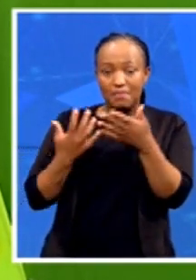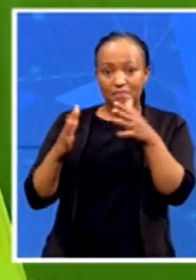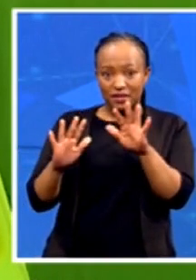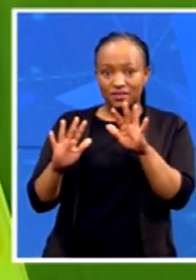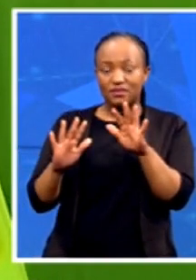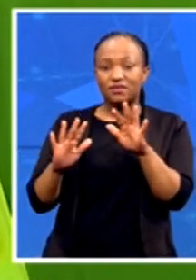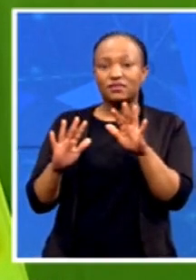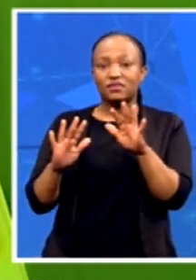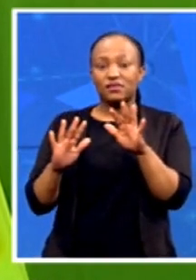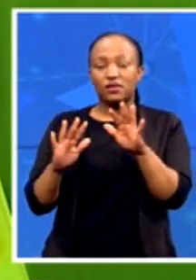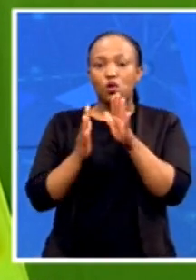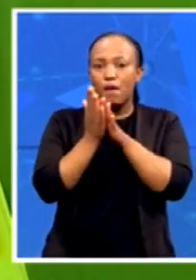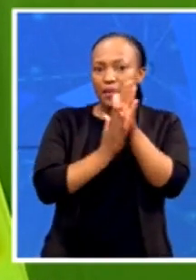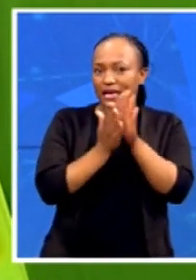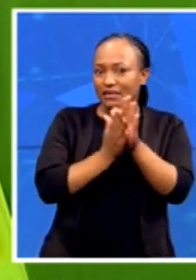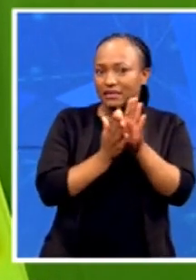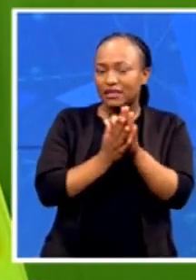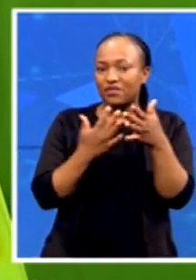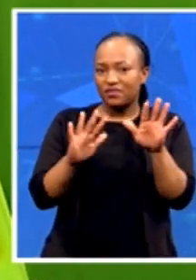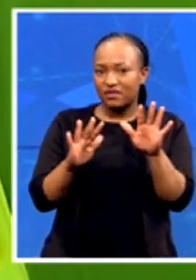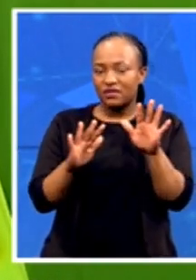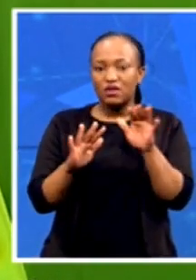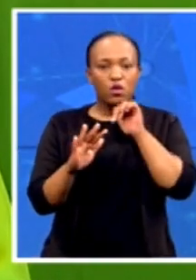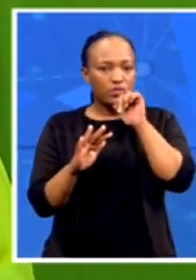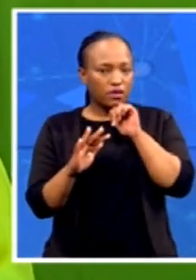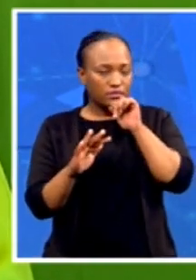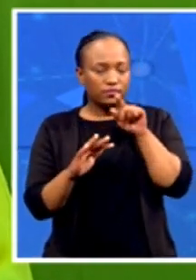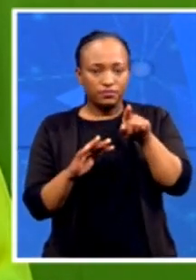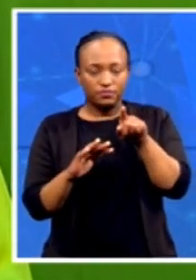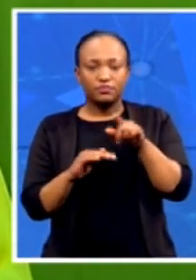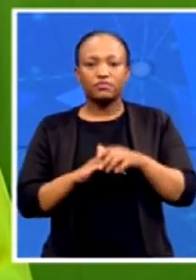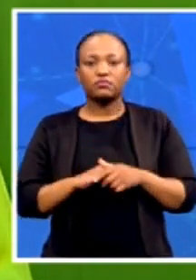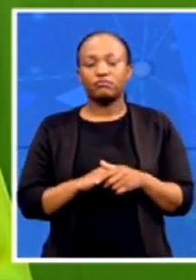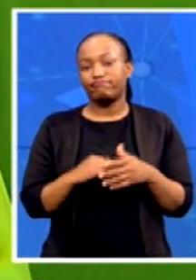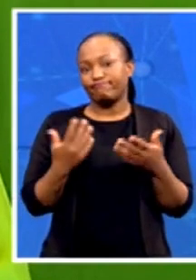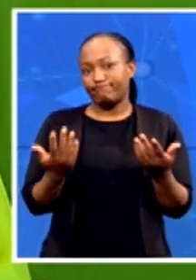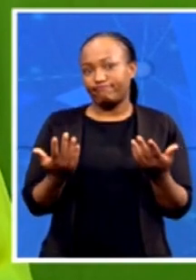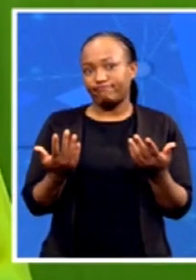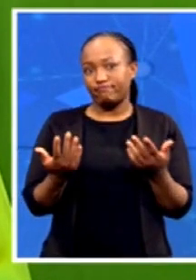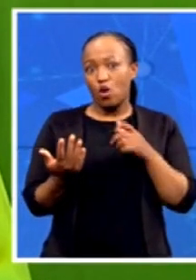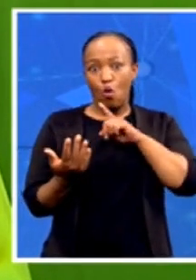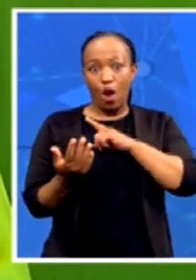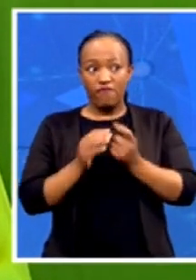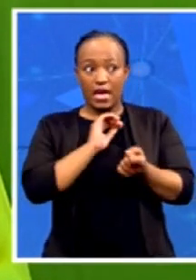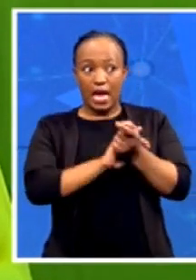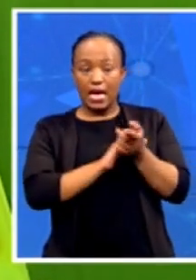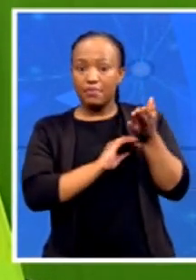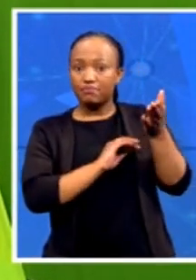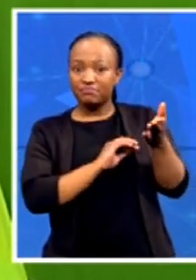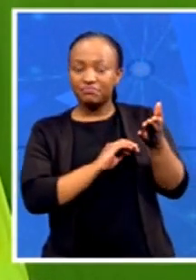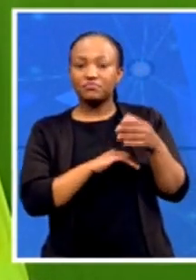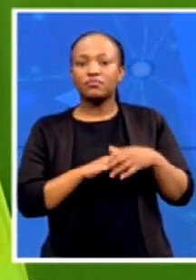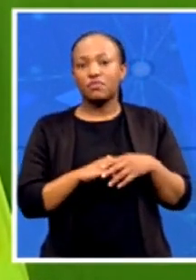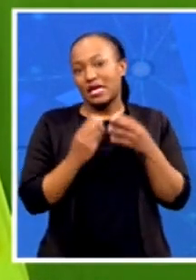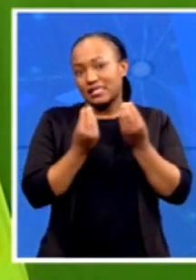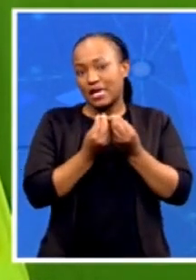begun, whether it had already begun. Because if that is the case, this is something of concern to me. And I think,